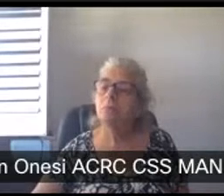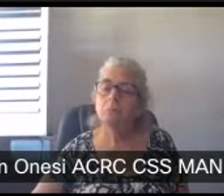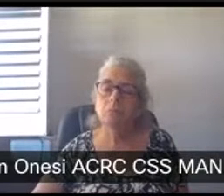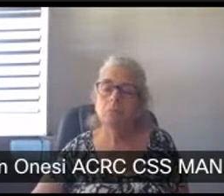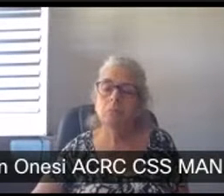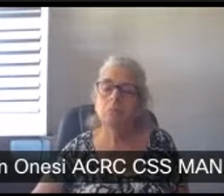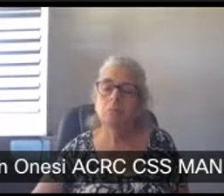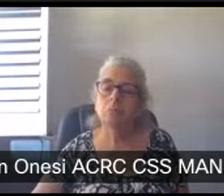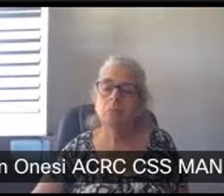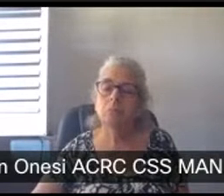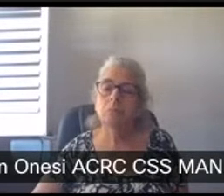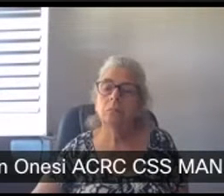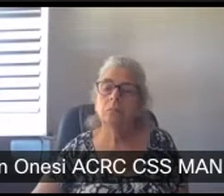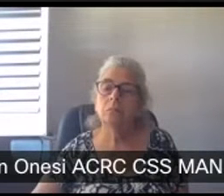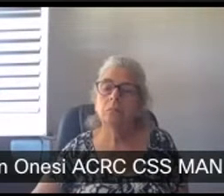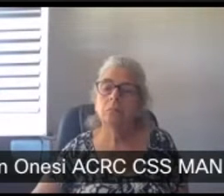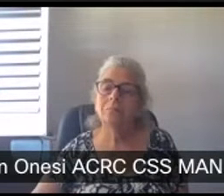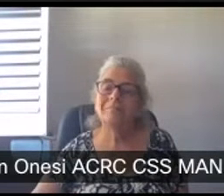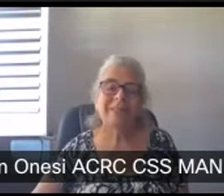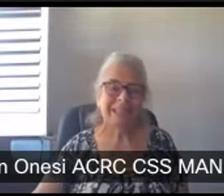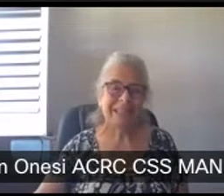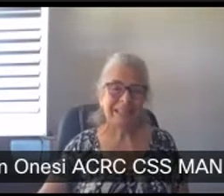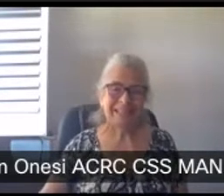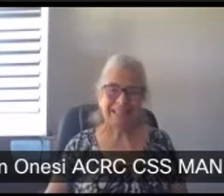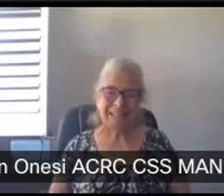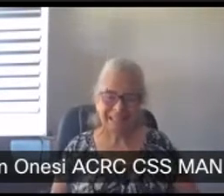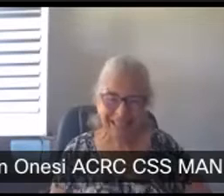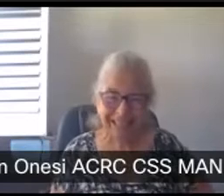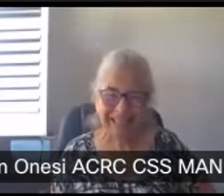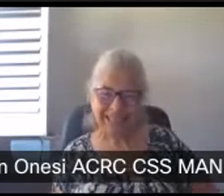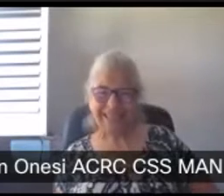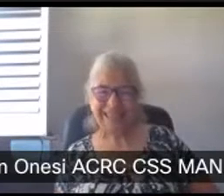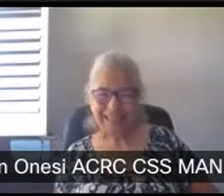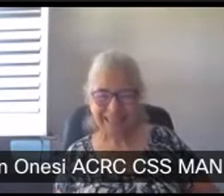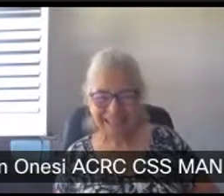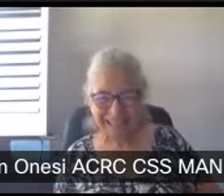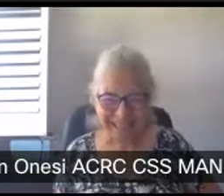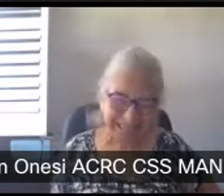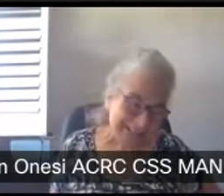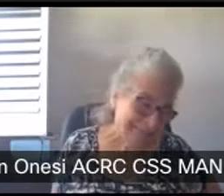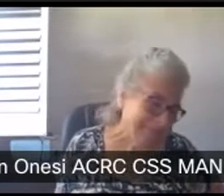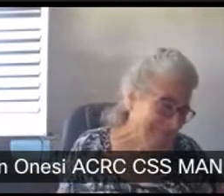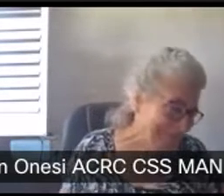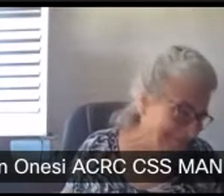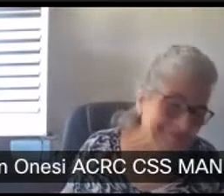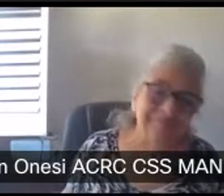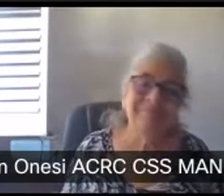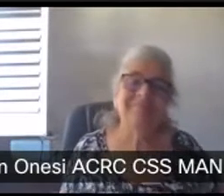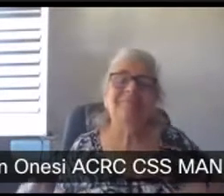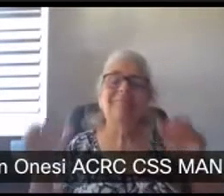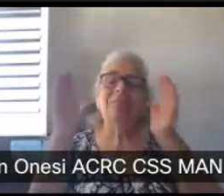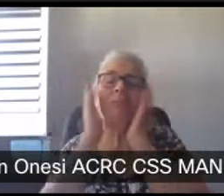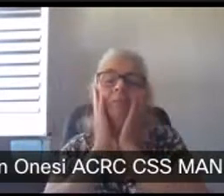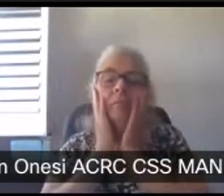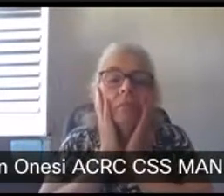All right. Maybe Dennis can help me figure out what the questions are going to be since he's already ready to fill it out. Um,